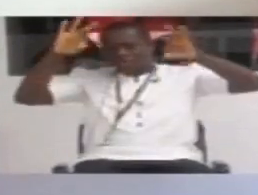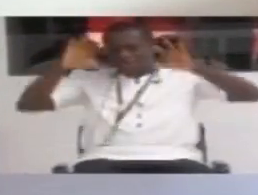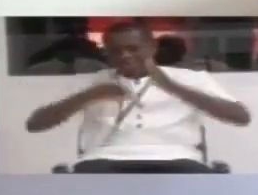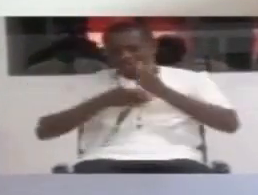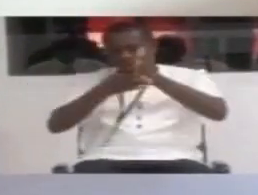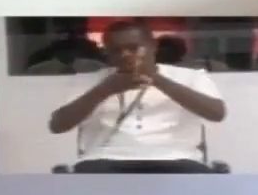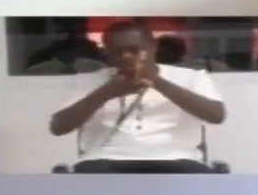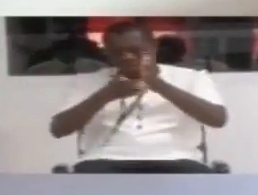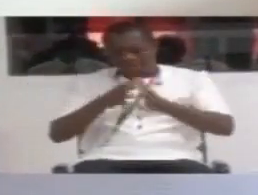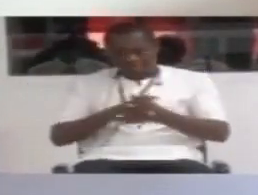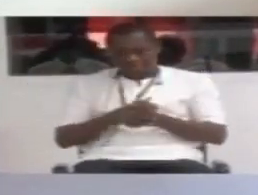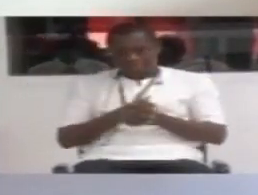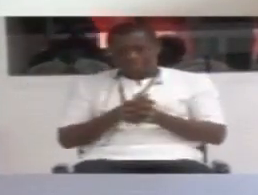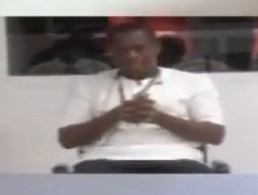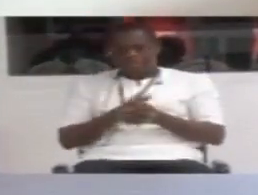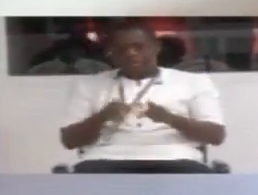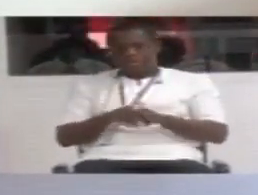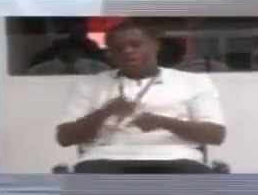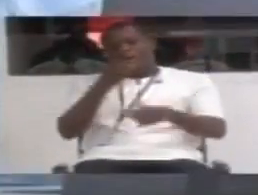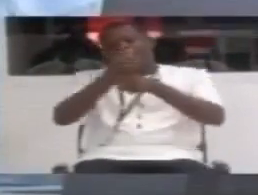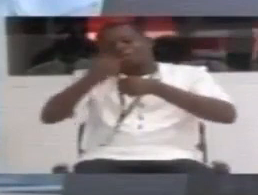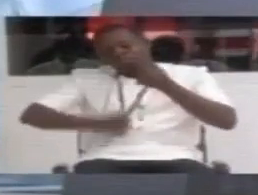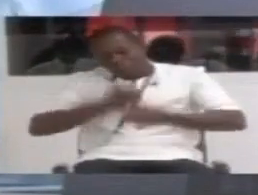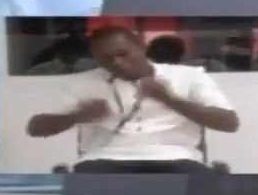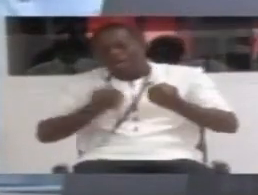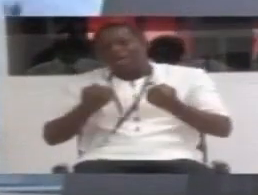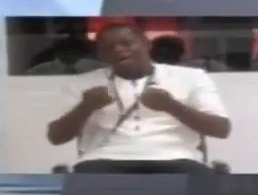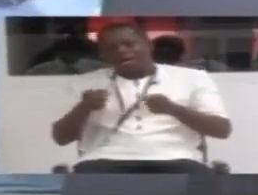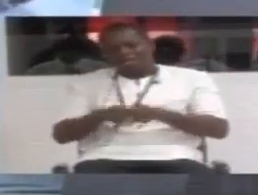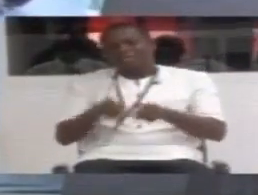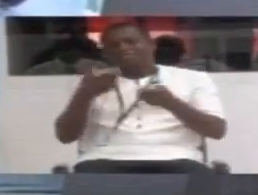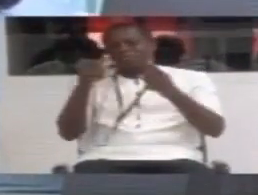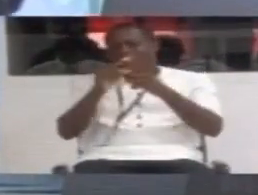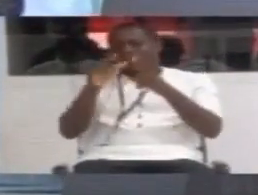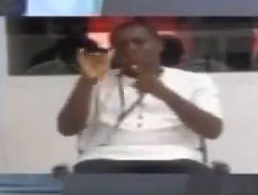len. Mbugal nañ len. Waaw mbugal nañ len waaw.